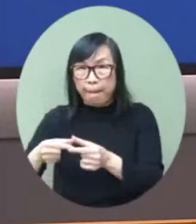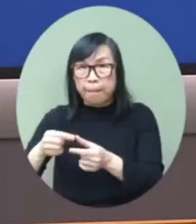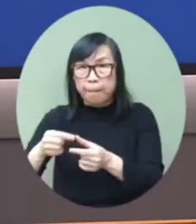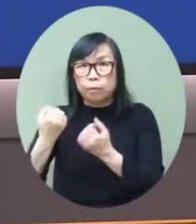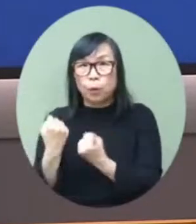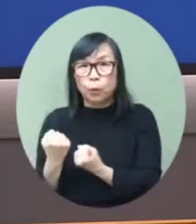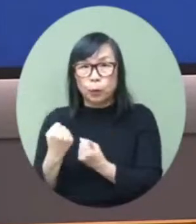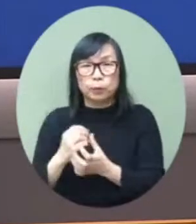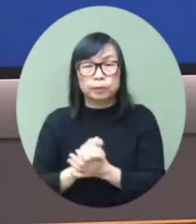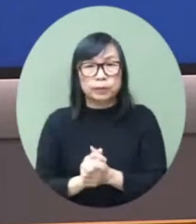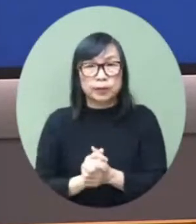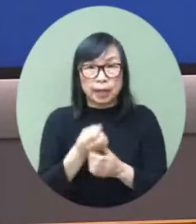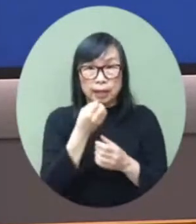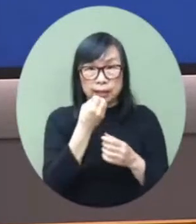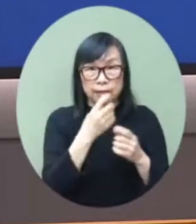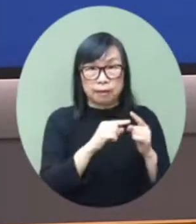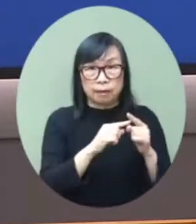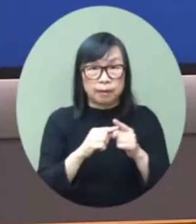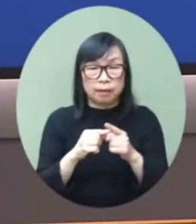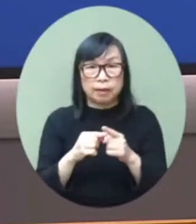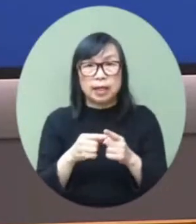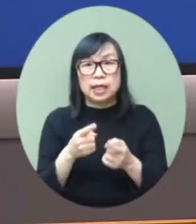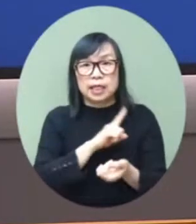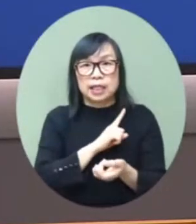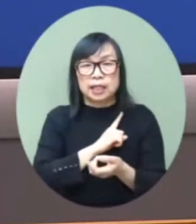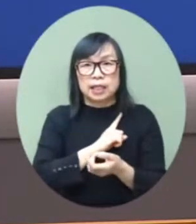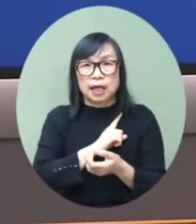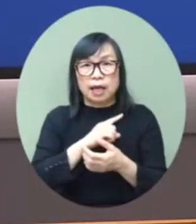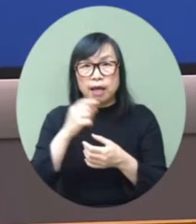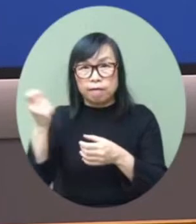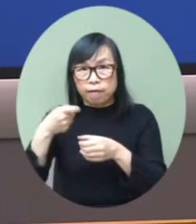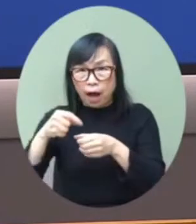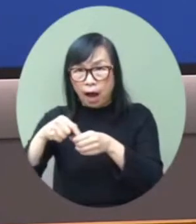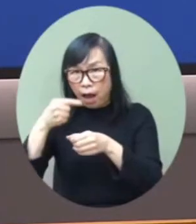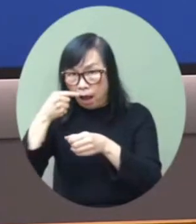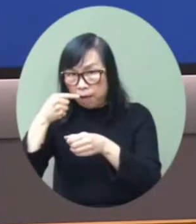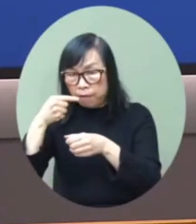With the popular use of RAT,